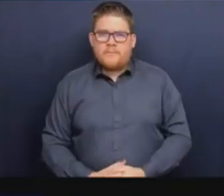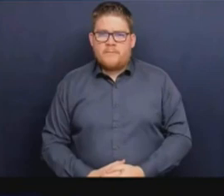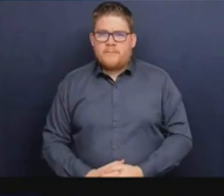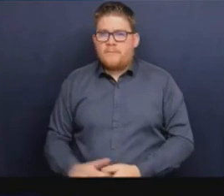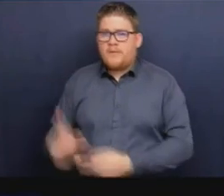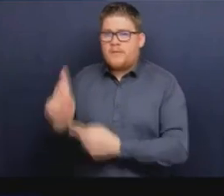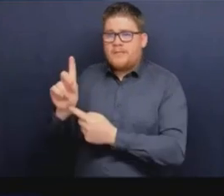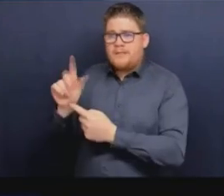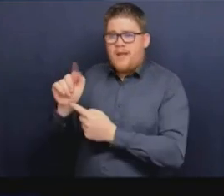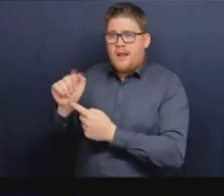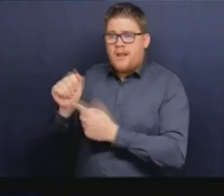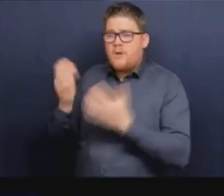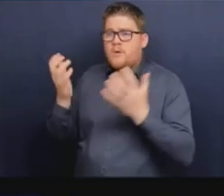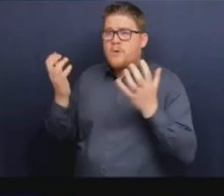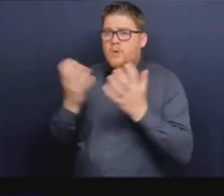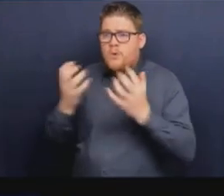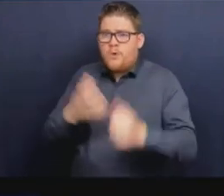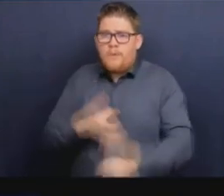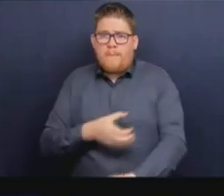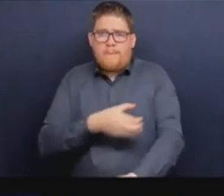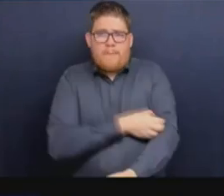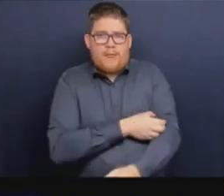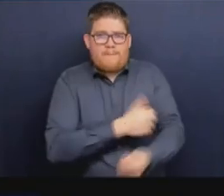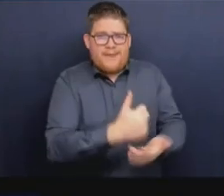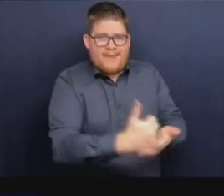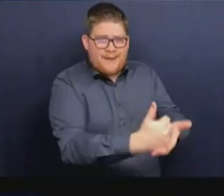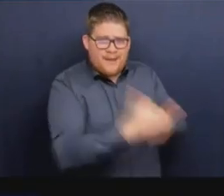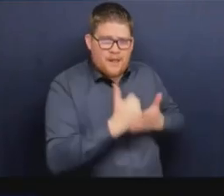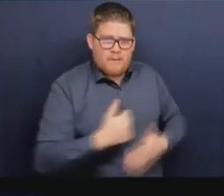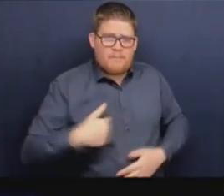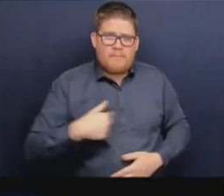and the public sector, we expect to see more positive